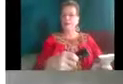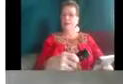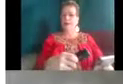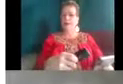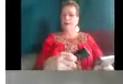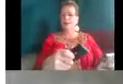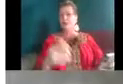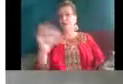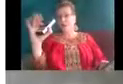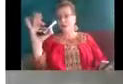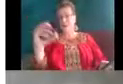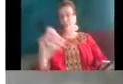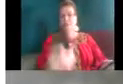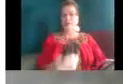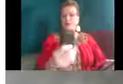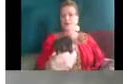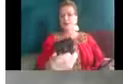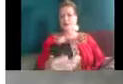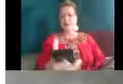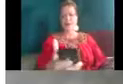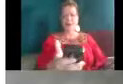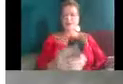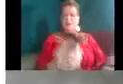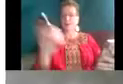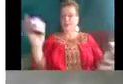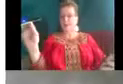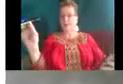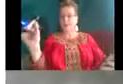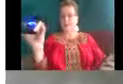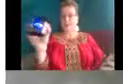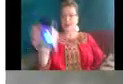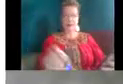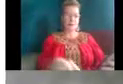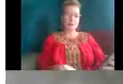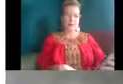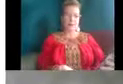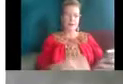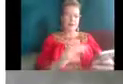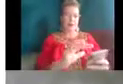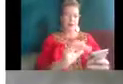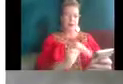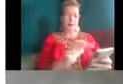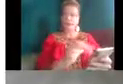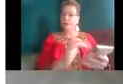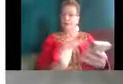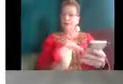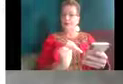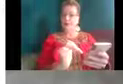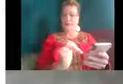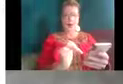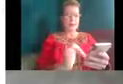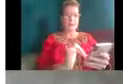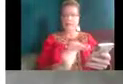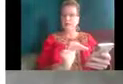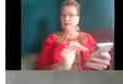phone there's someone at your front door well that actually just means that there's somebody pressing the button and i can get onto the ring